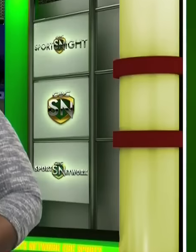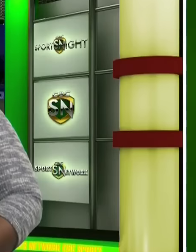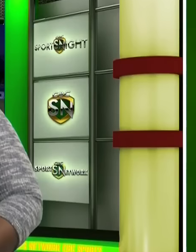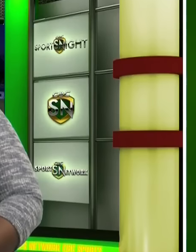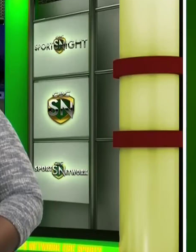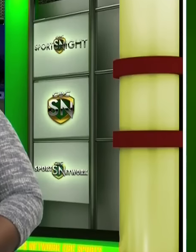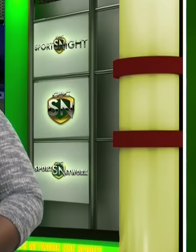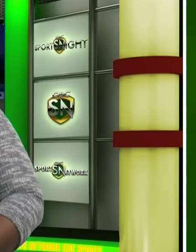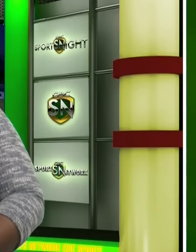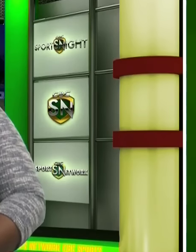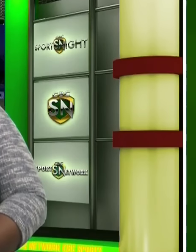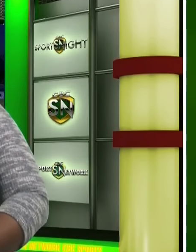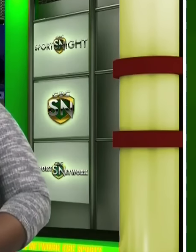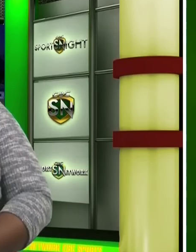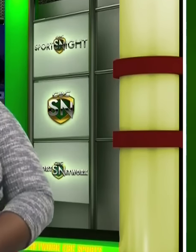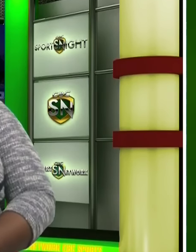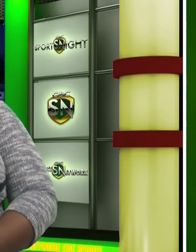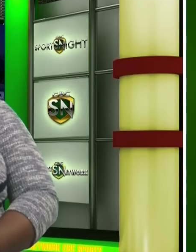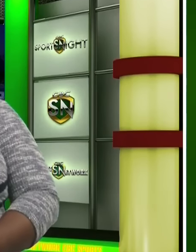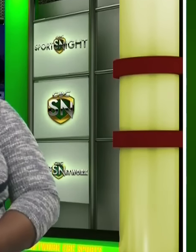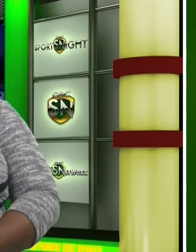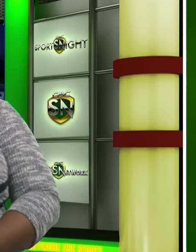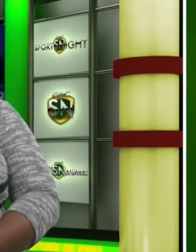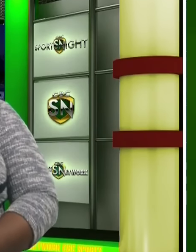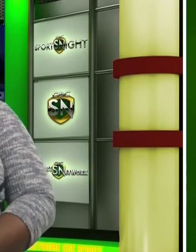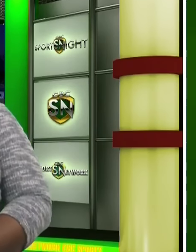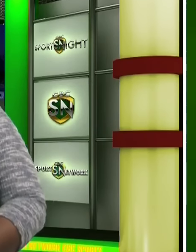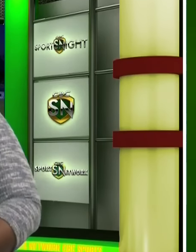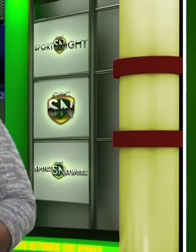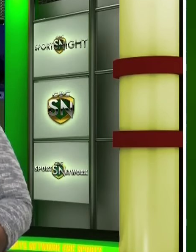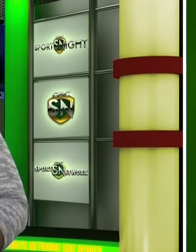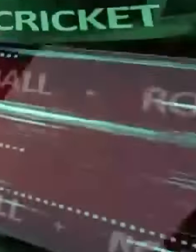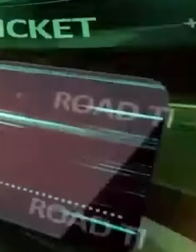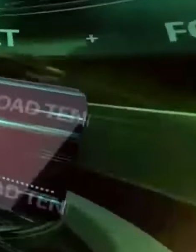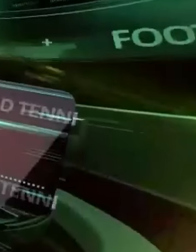sports. Back over to you. Thank you so much, Anne-Marie, and we'll be back after the break.